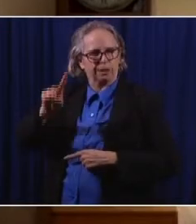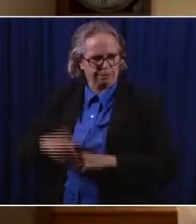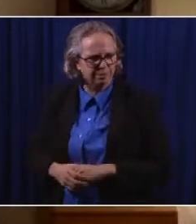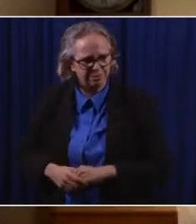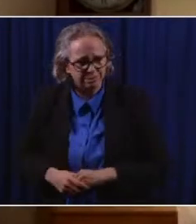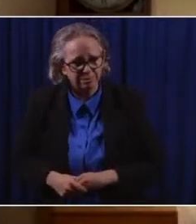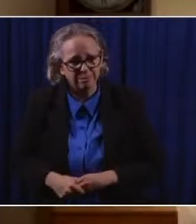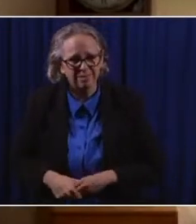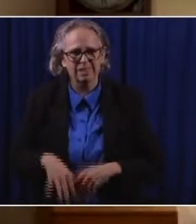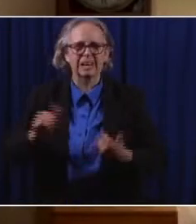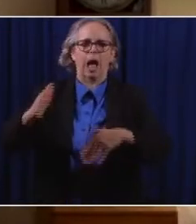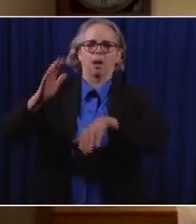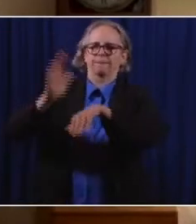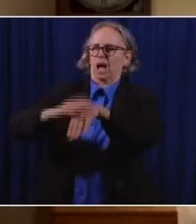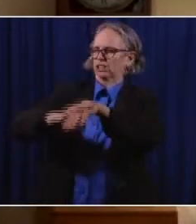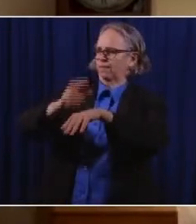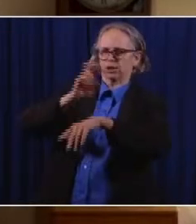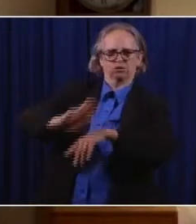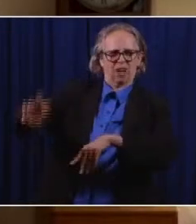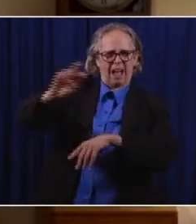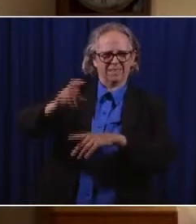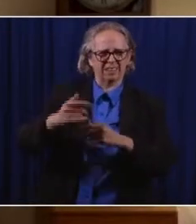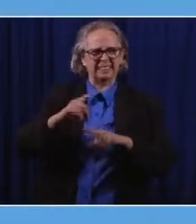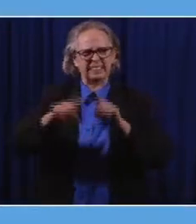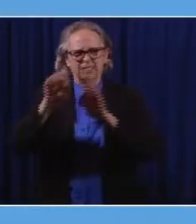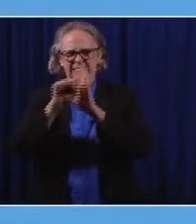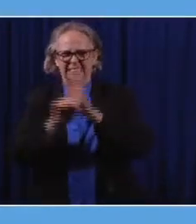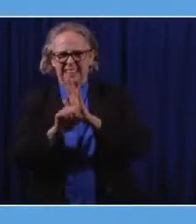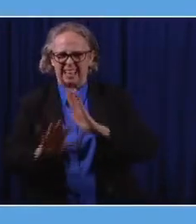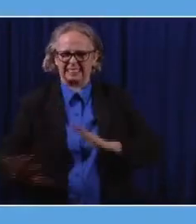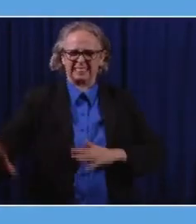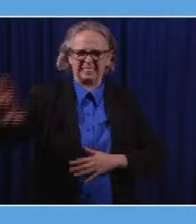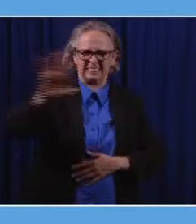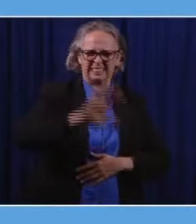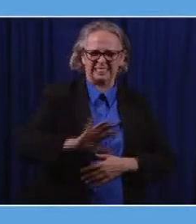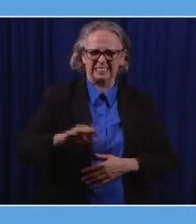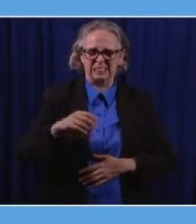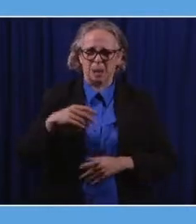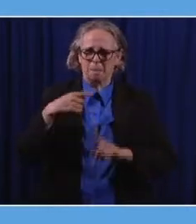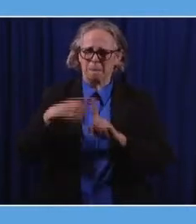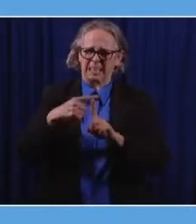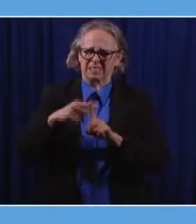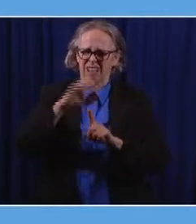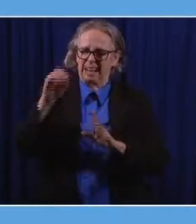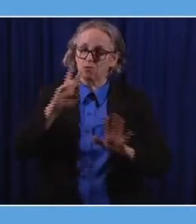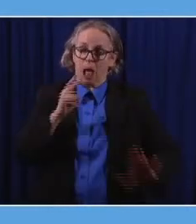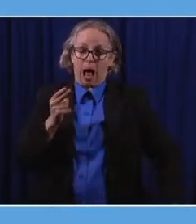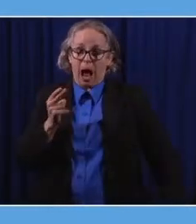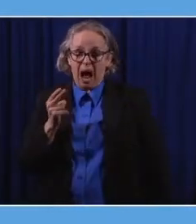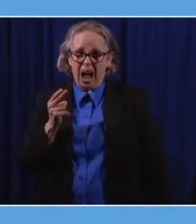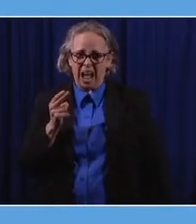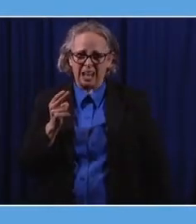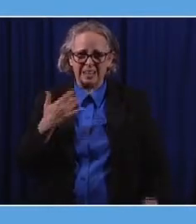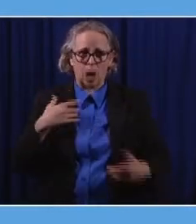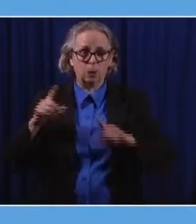are these are the states. We'll see how good everybody's